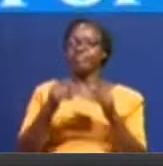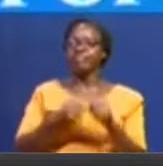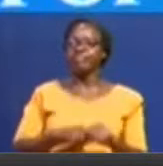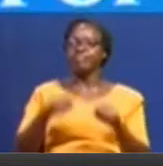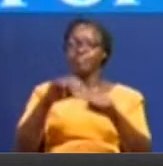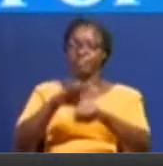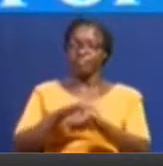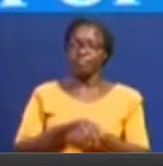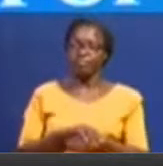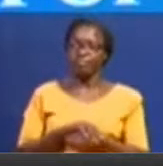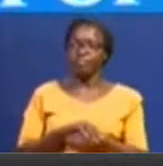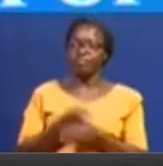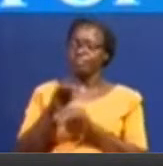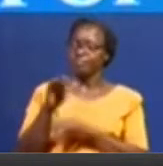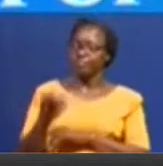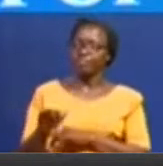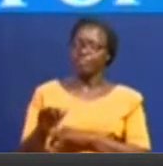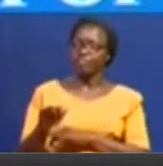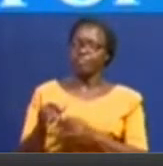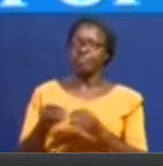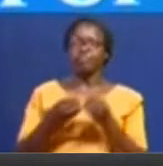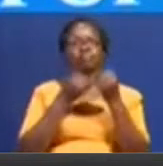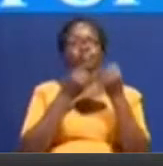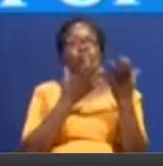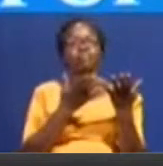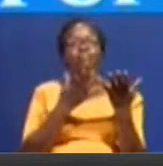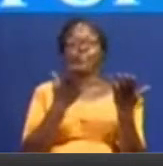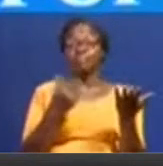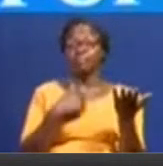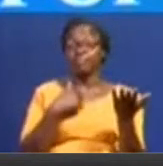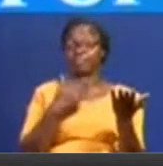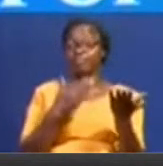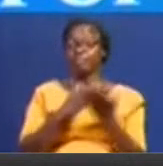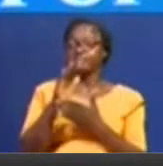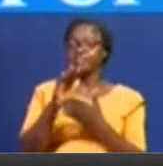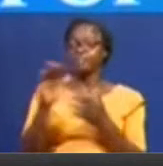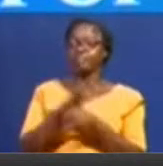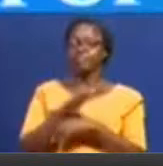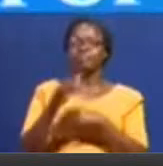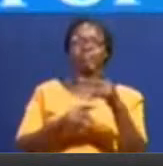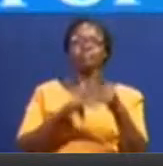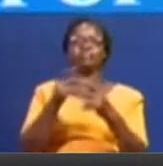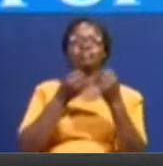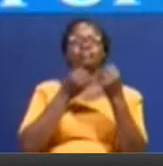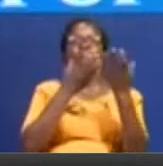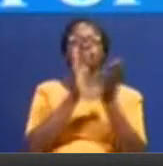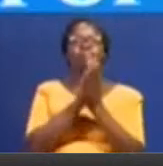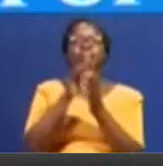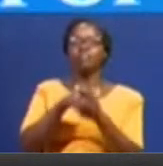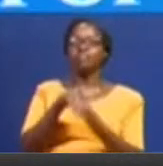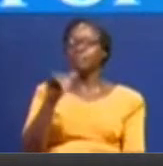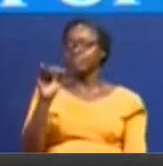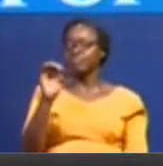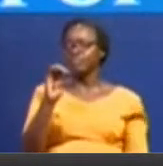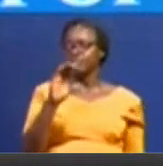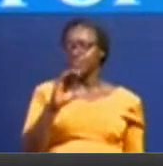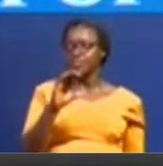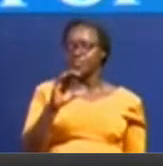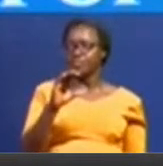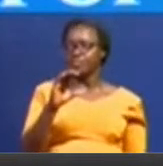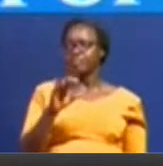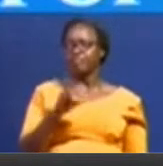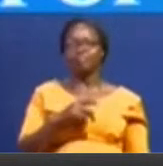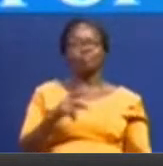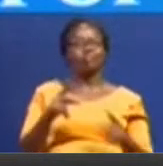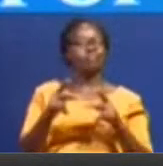to get it in good time. Procurement, I would ensure that whole process of procurement within IEBC is very,